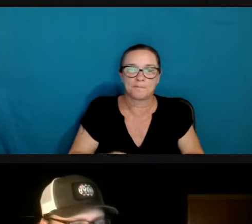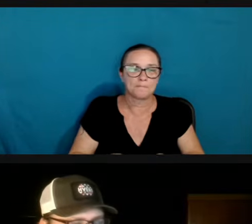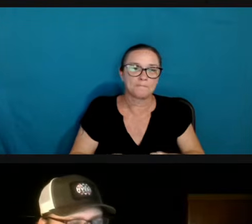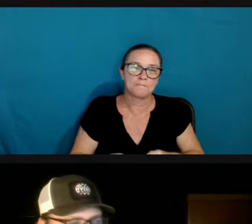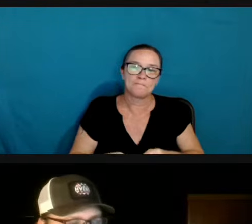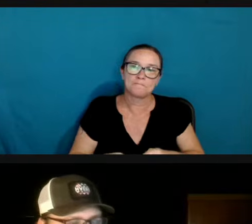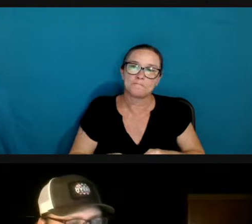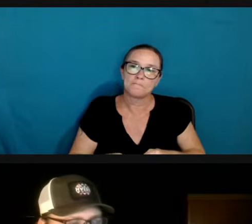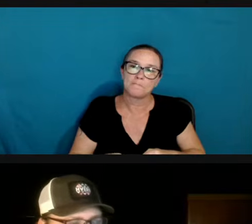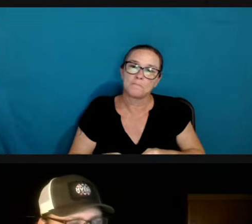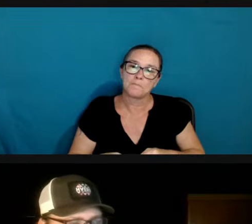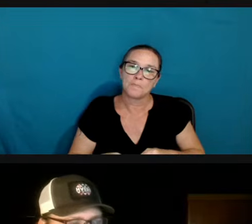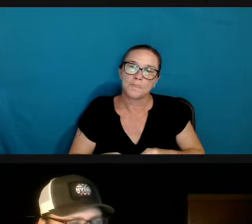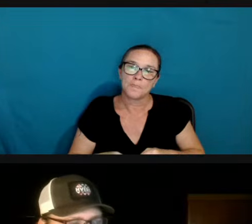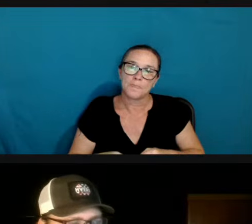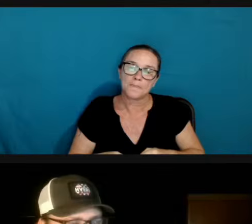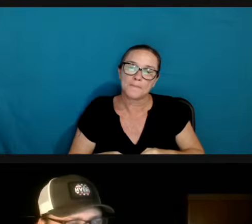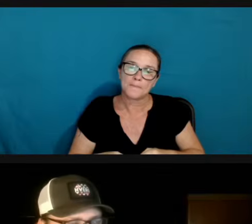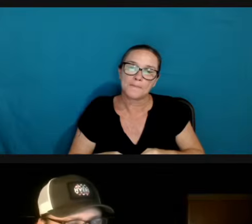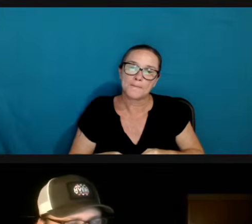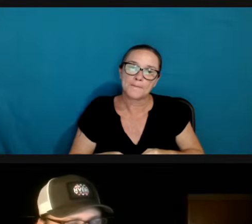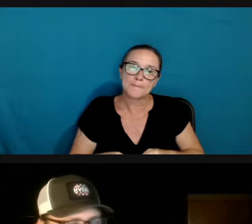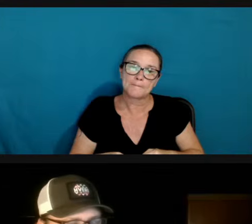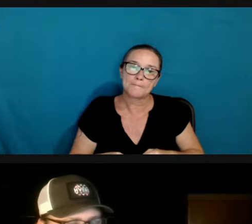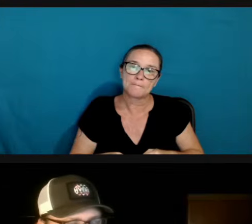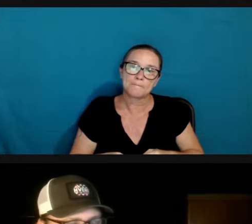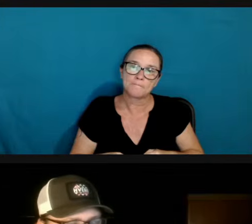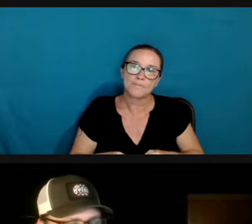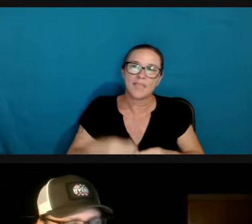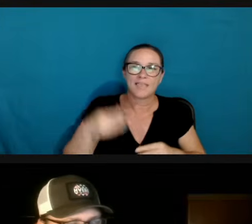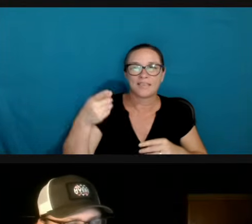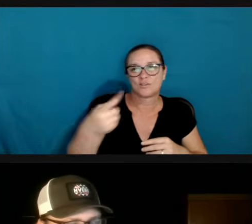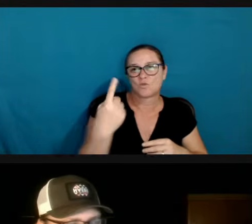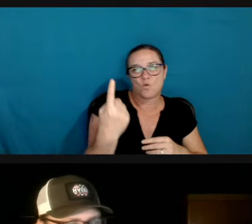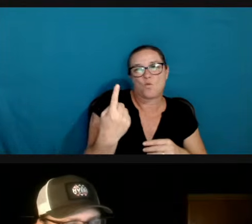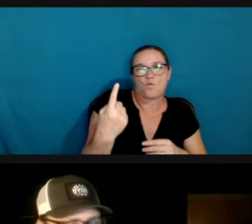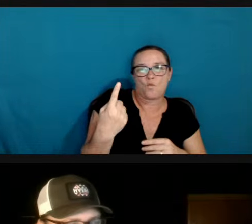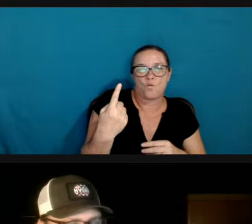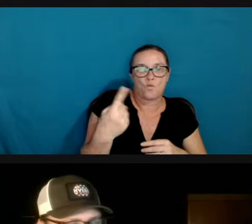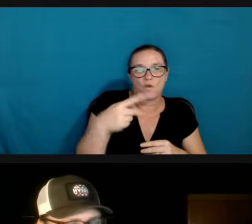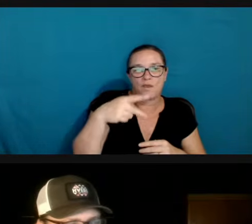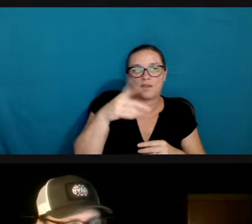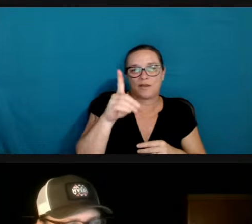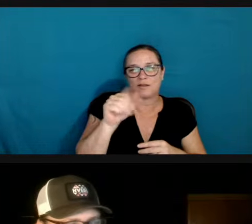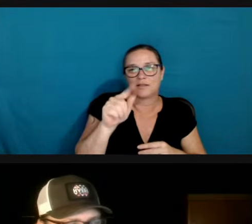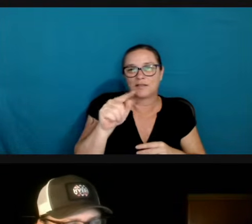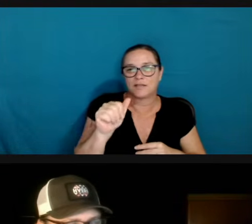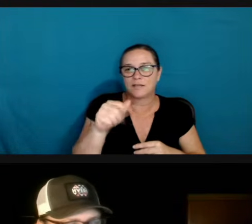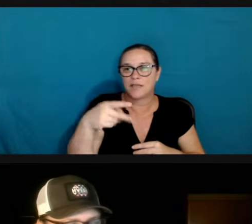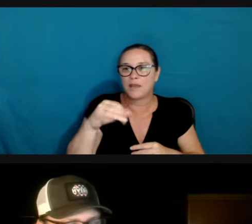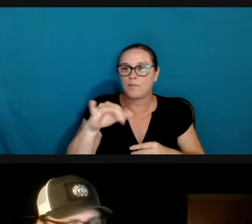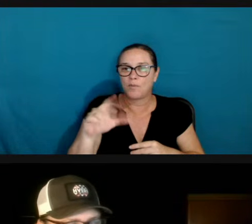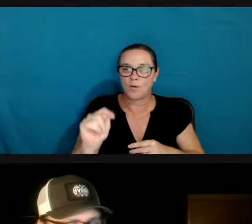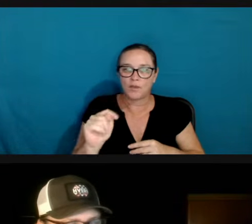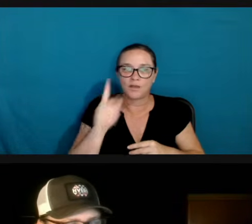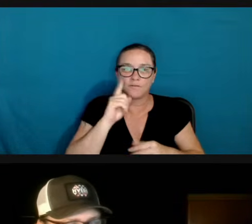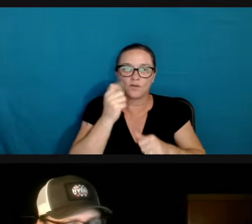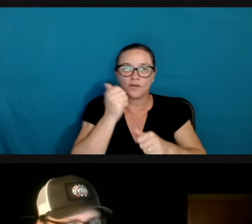anything visible there from the storm. This, of course, is just one data point per day, as opposed to the tilt meters coming in every few